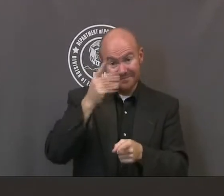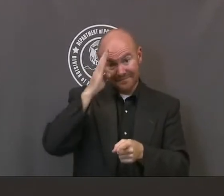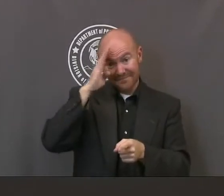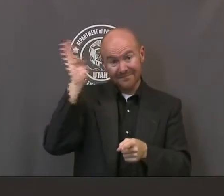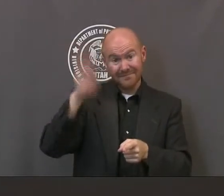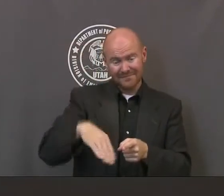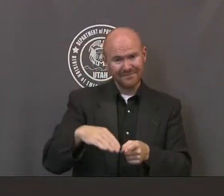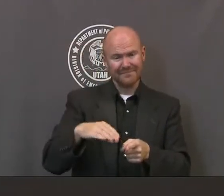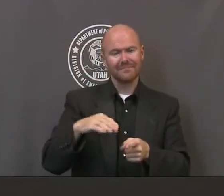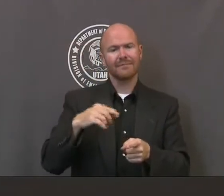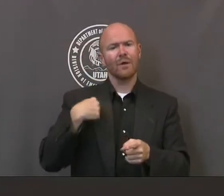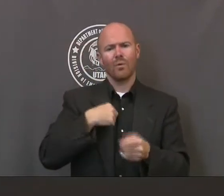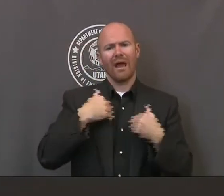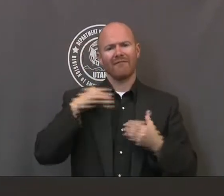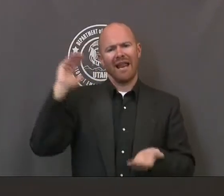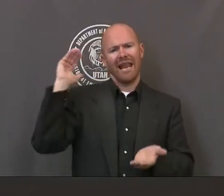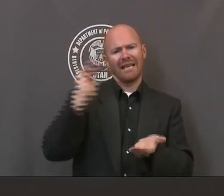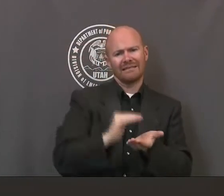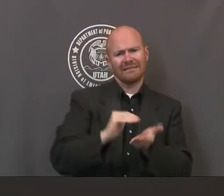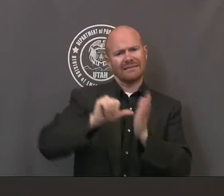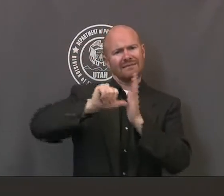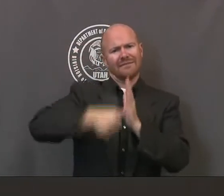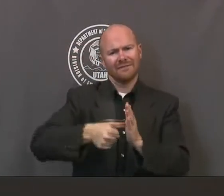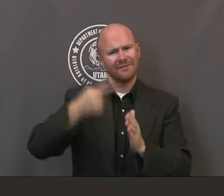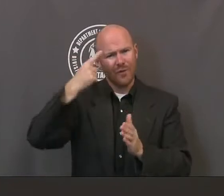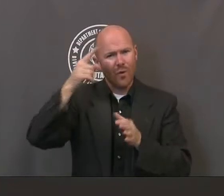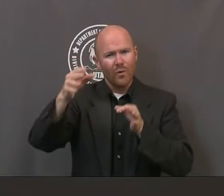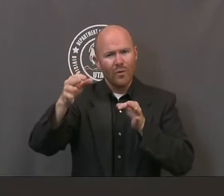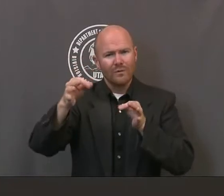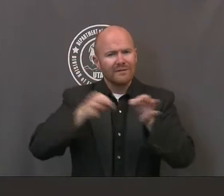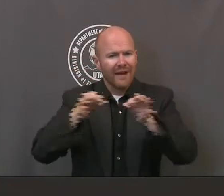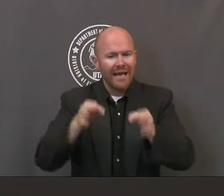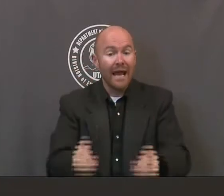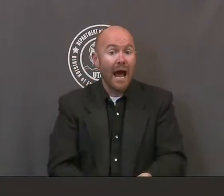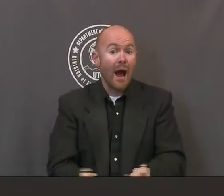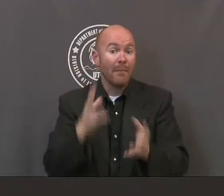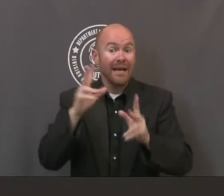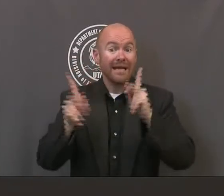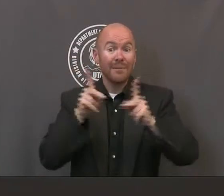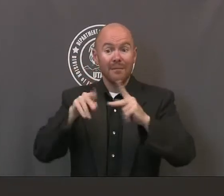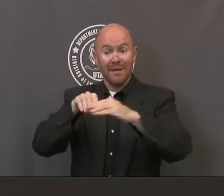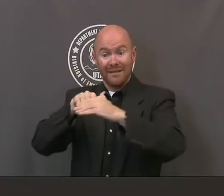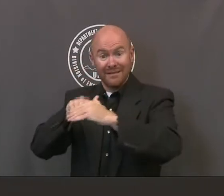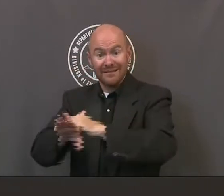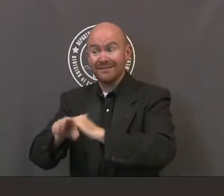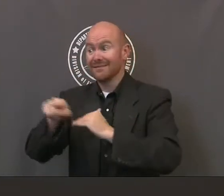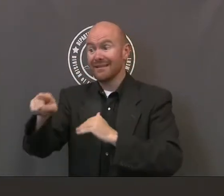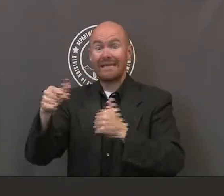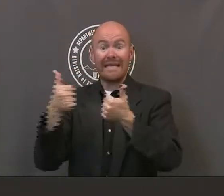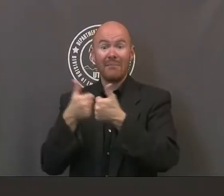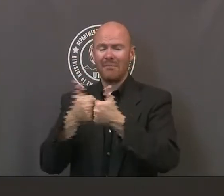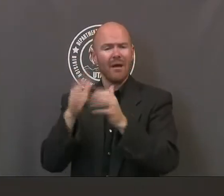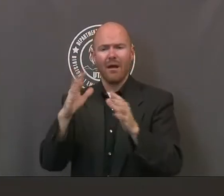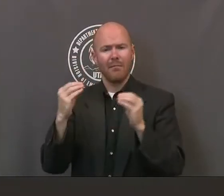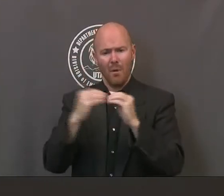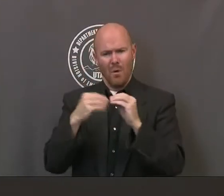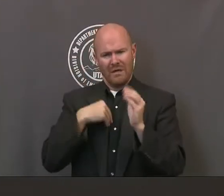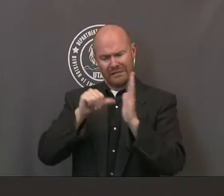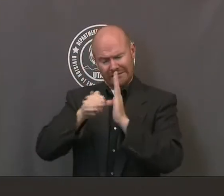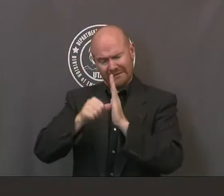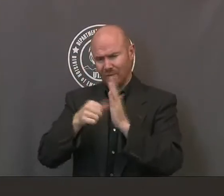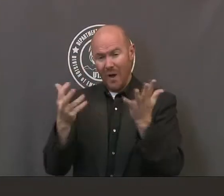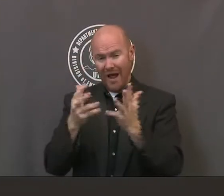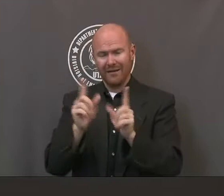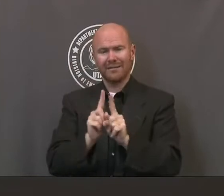less emphasis on defining how many people may attend an event of this type, and more emphasis on